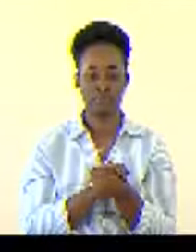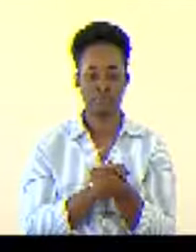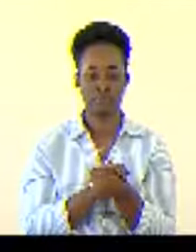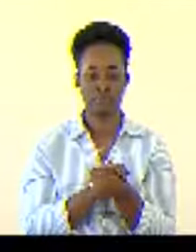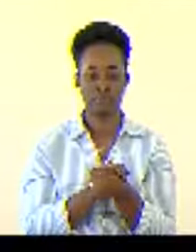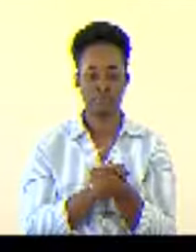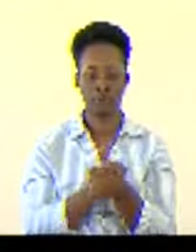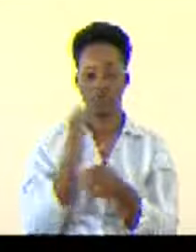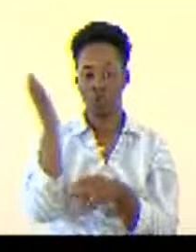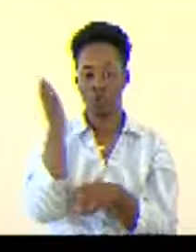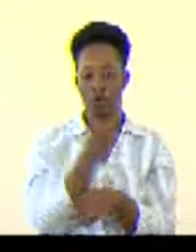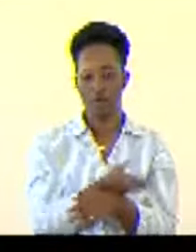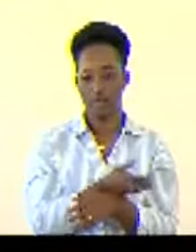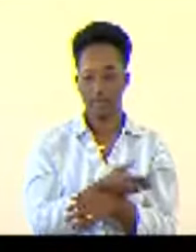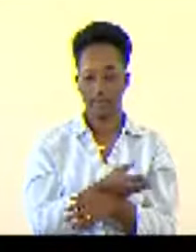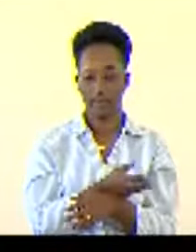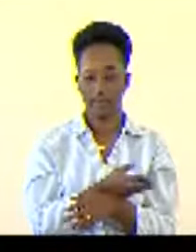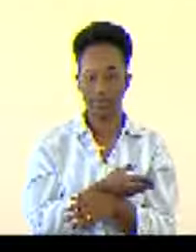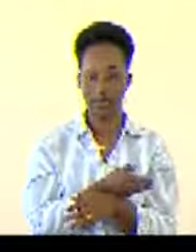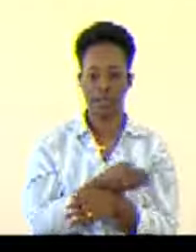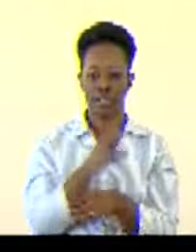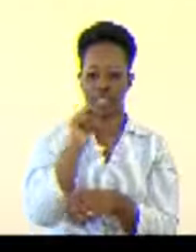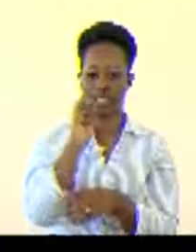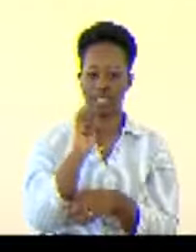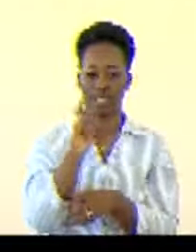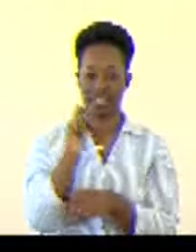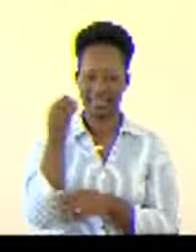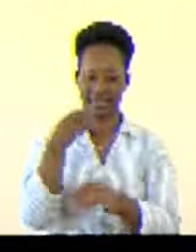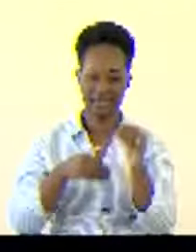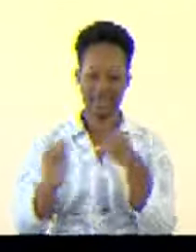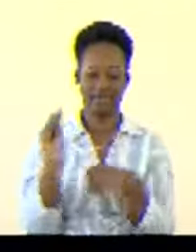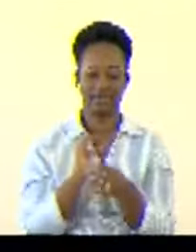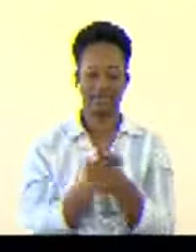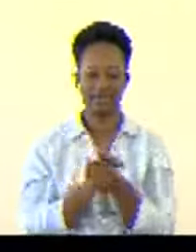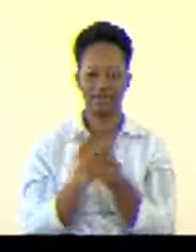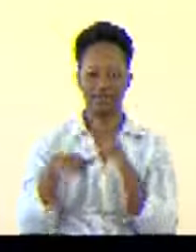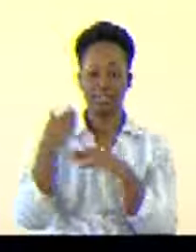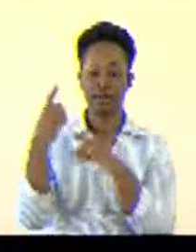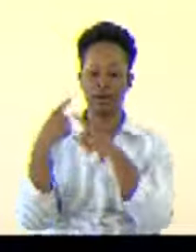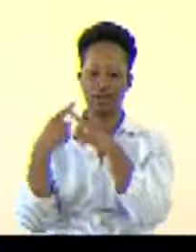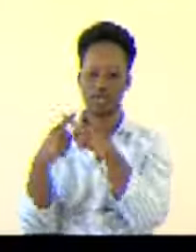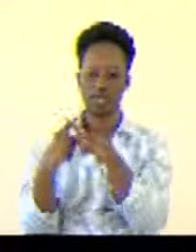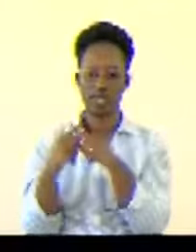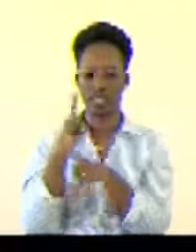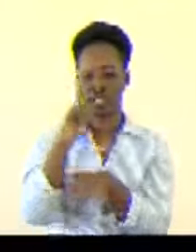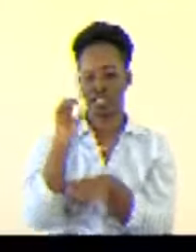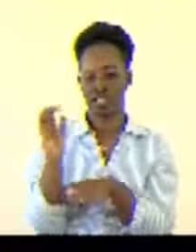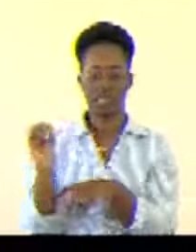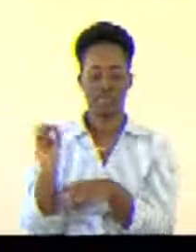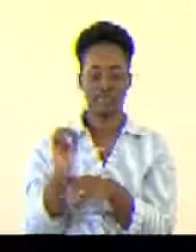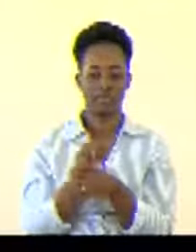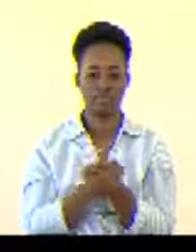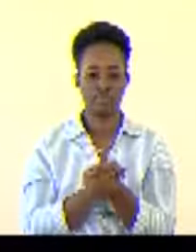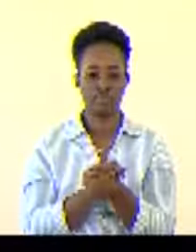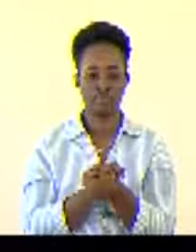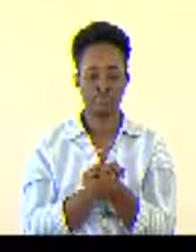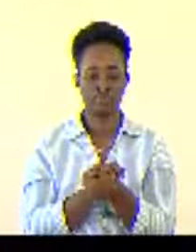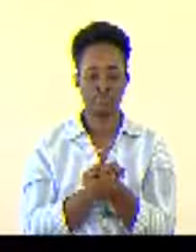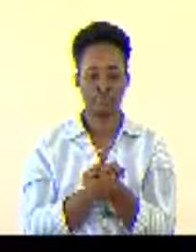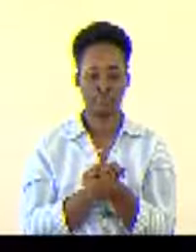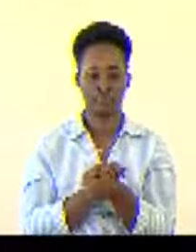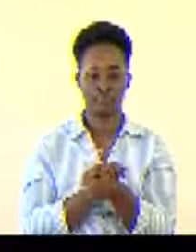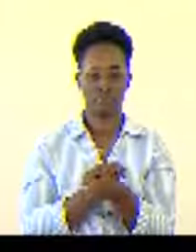you divide by what you call net sales, then you multiply 100. You